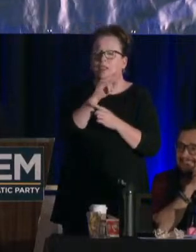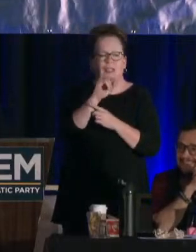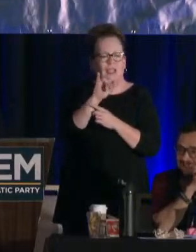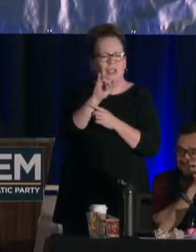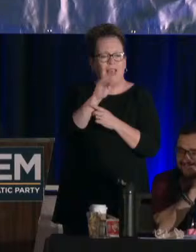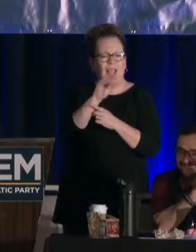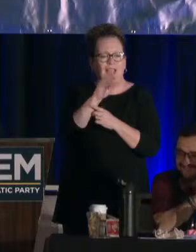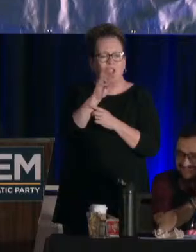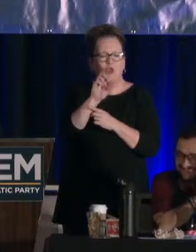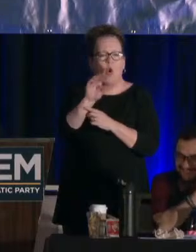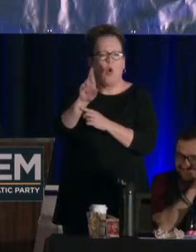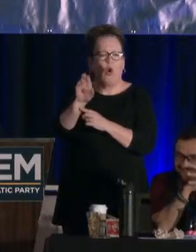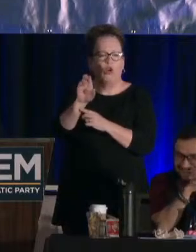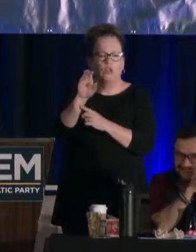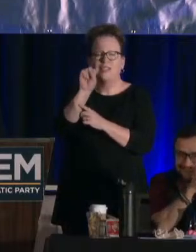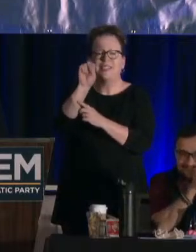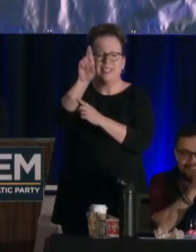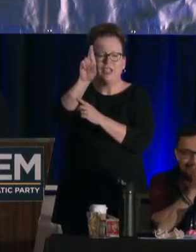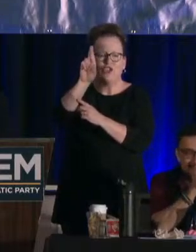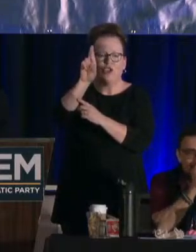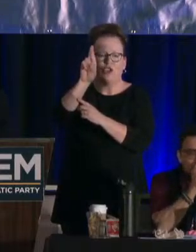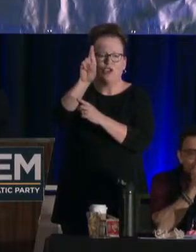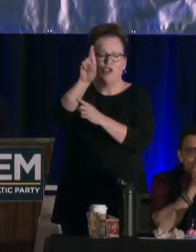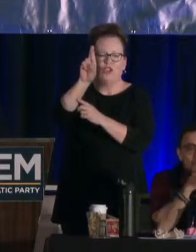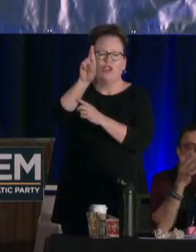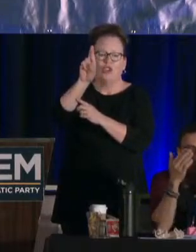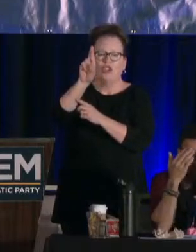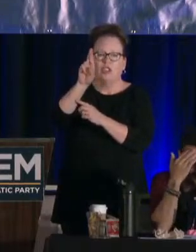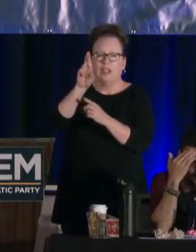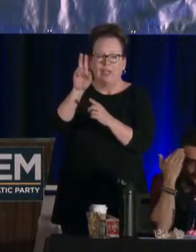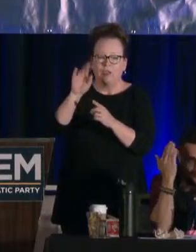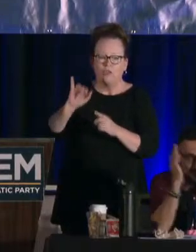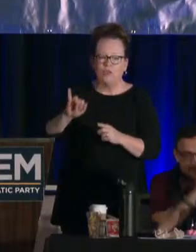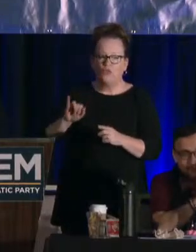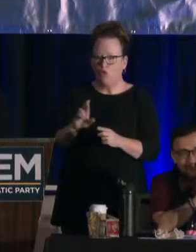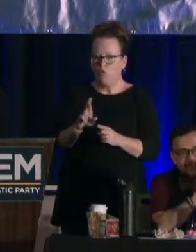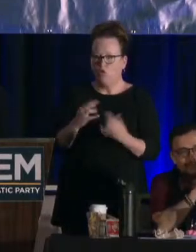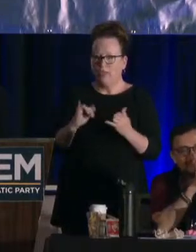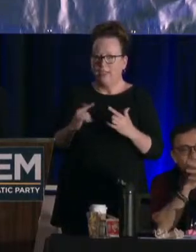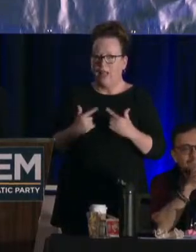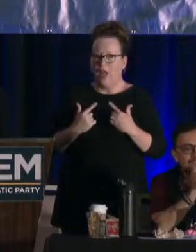interacted with, is still with us. Yeah.